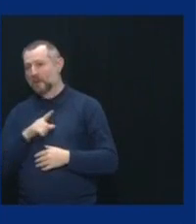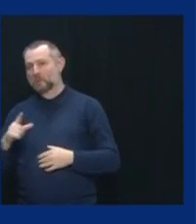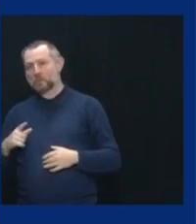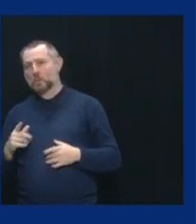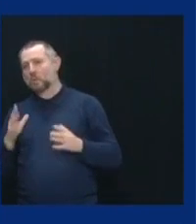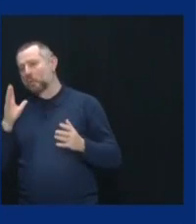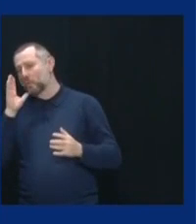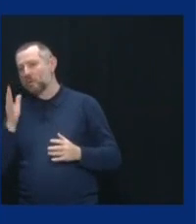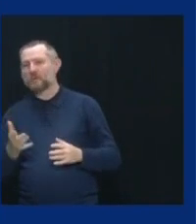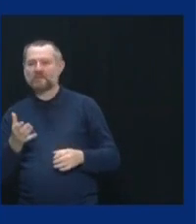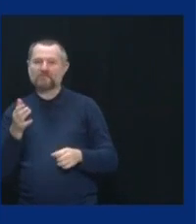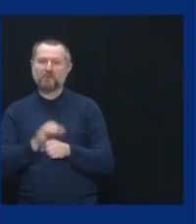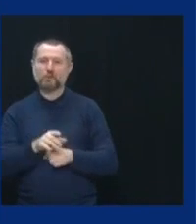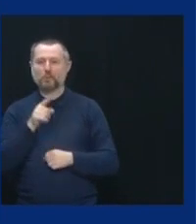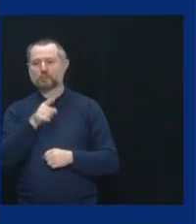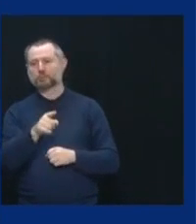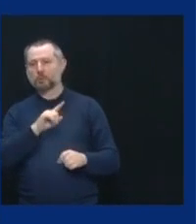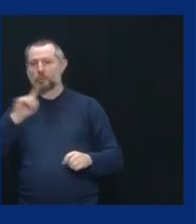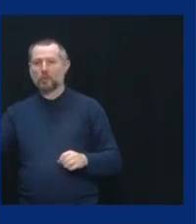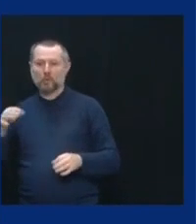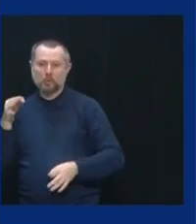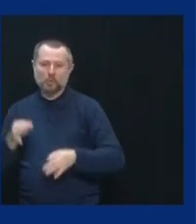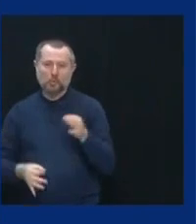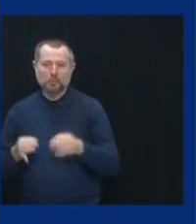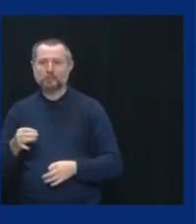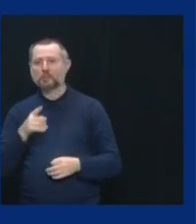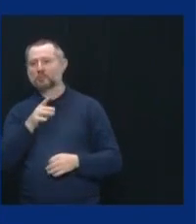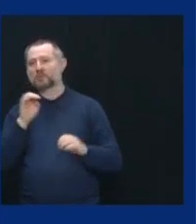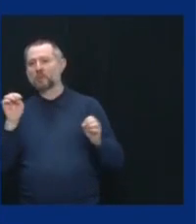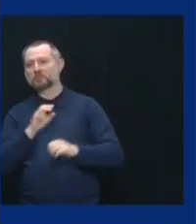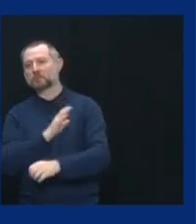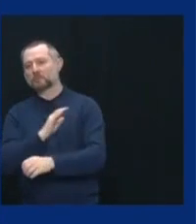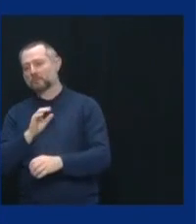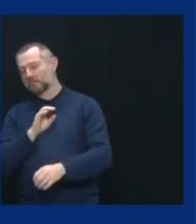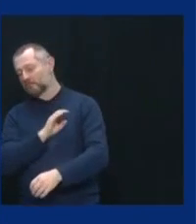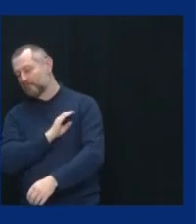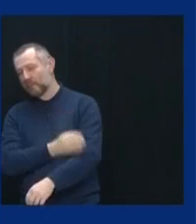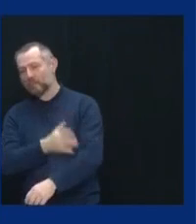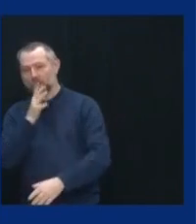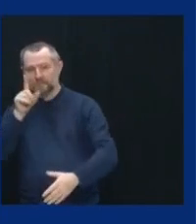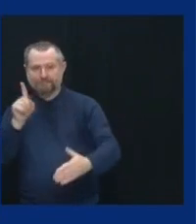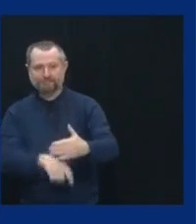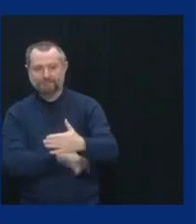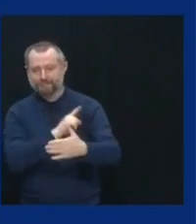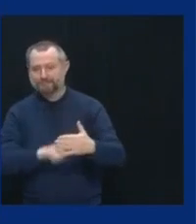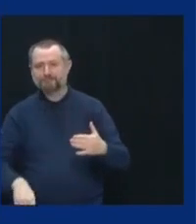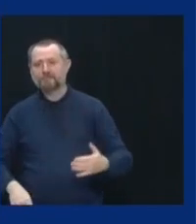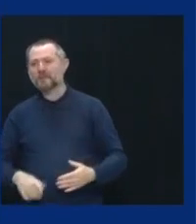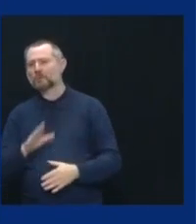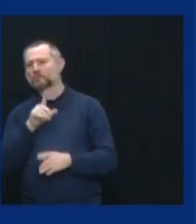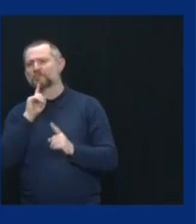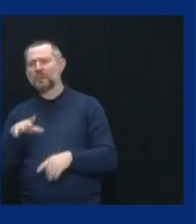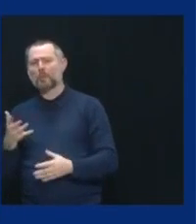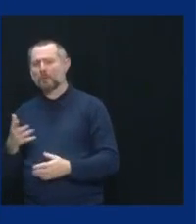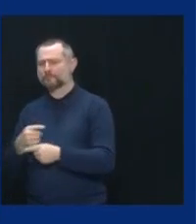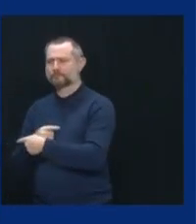subpoena or, rescinding your emergency powers. You kind of touched on this earlier, but I'm just curious your response to that,